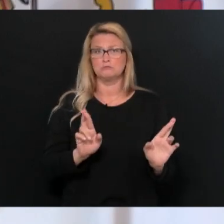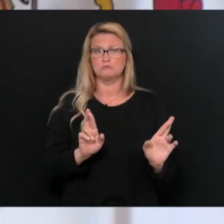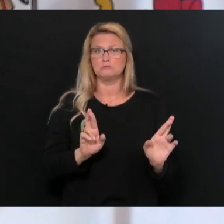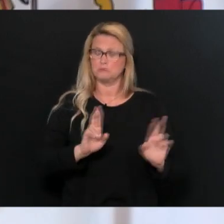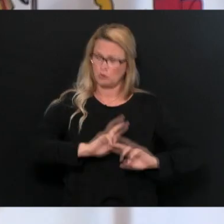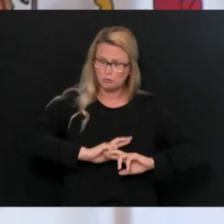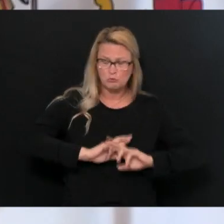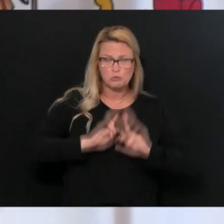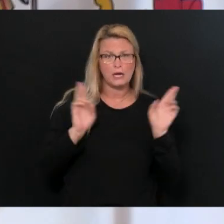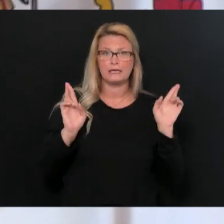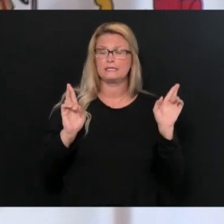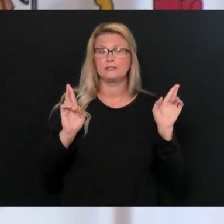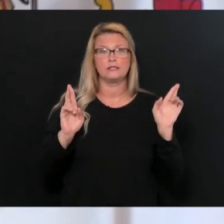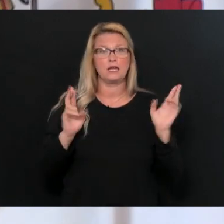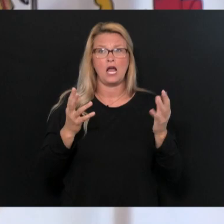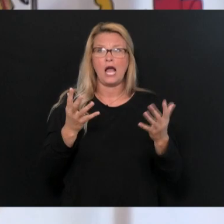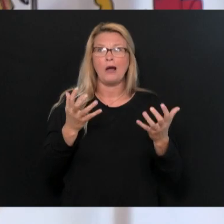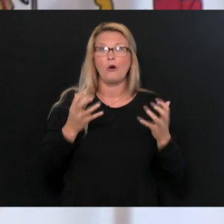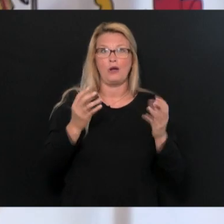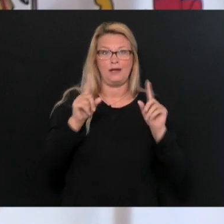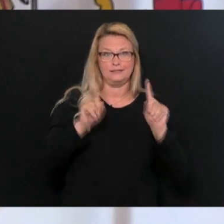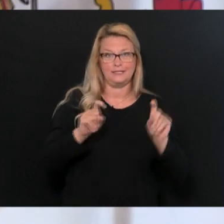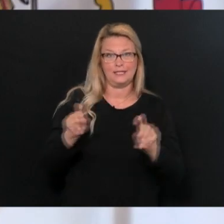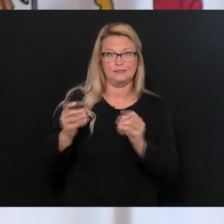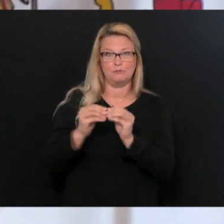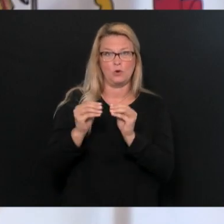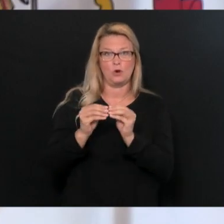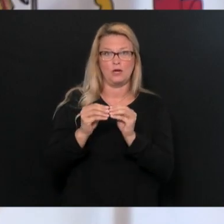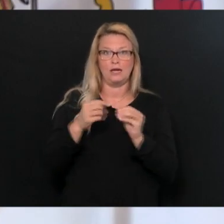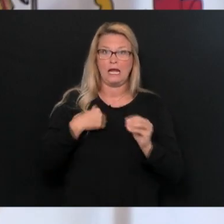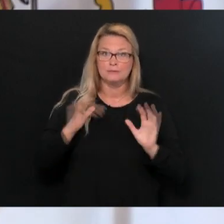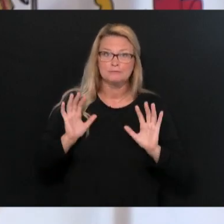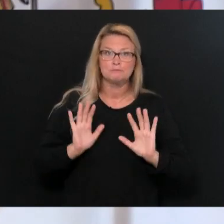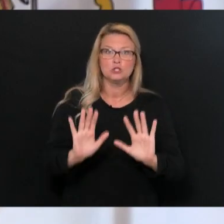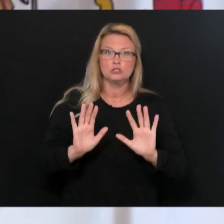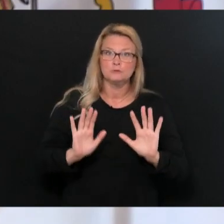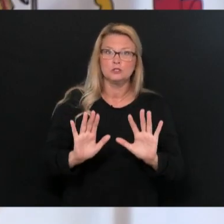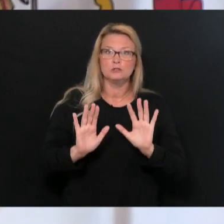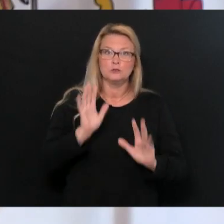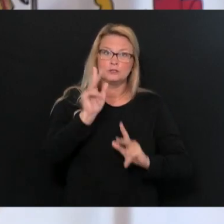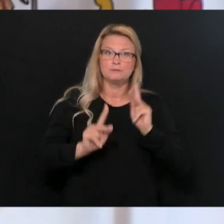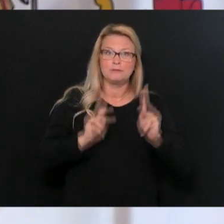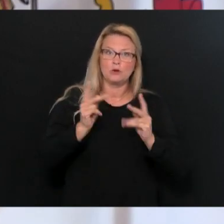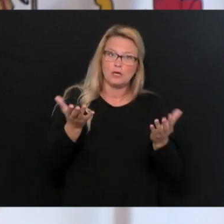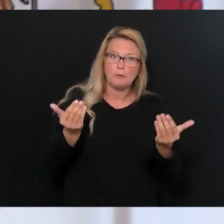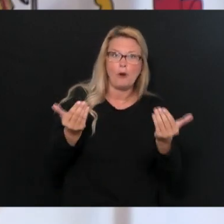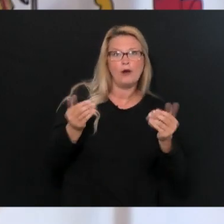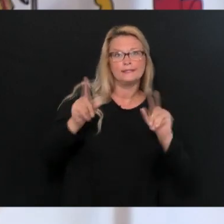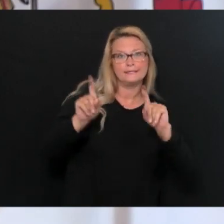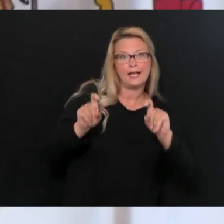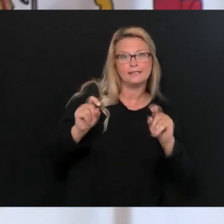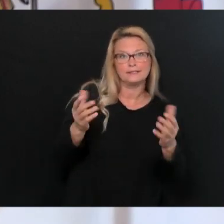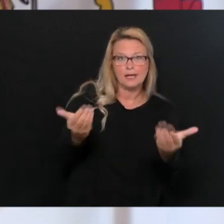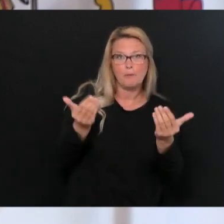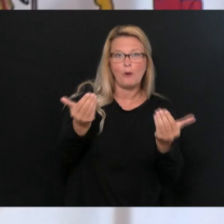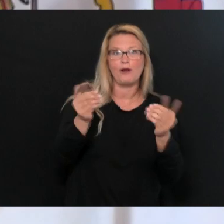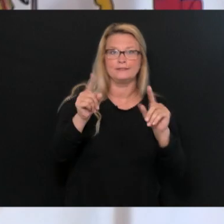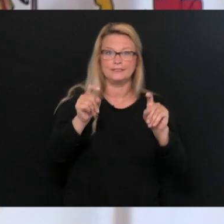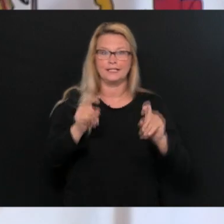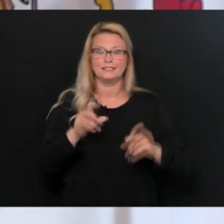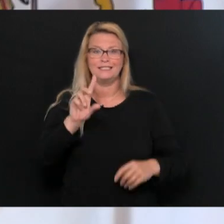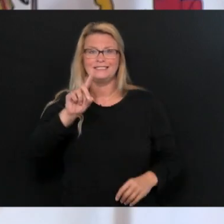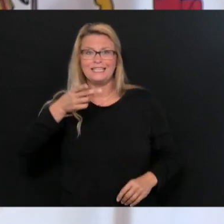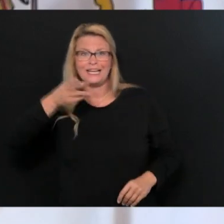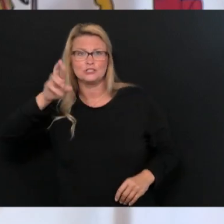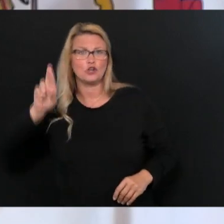want us to continue to test more and more and more. I'm pushing it, and I'm pushing our people, in every way.